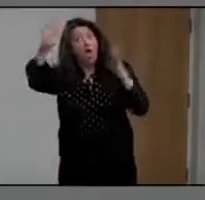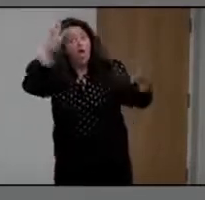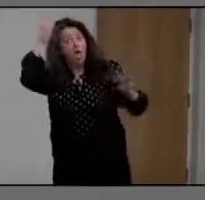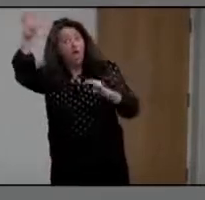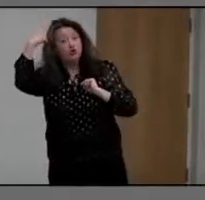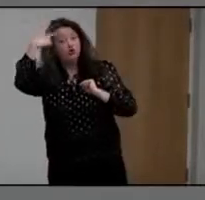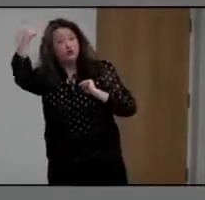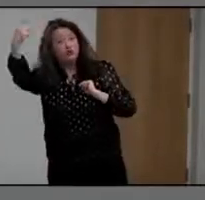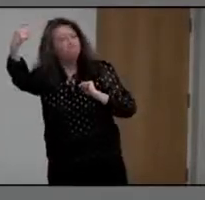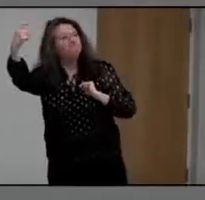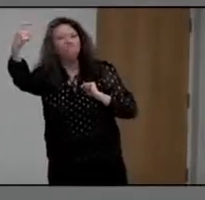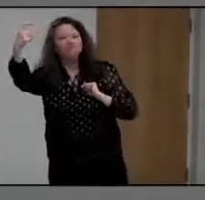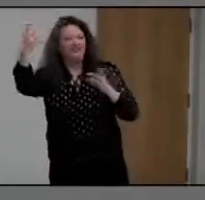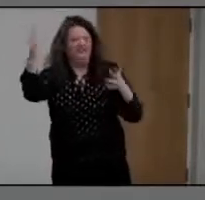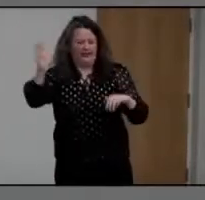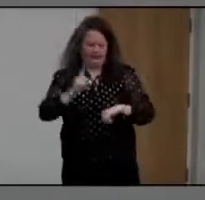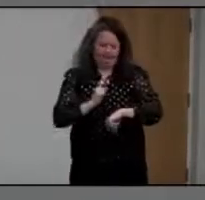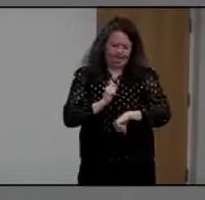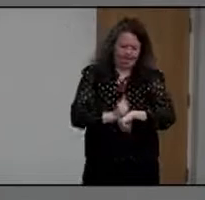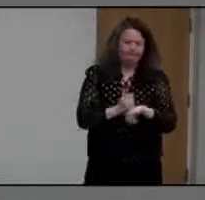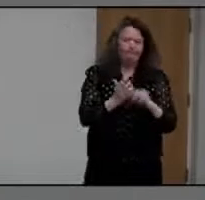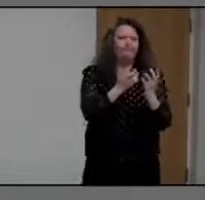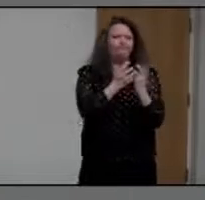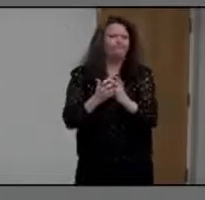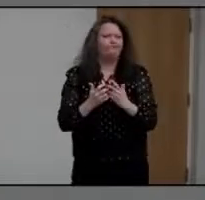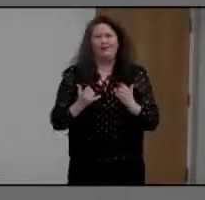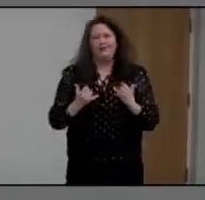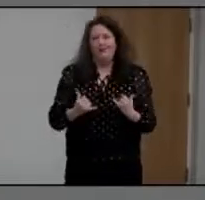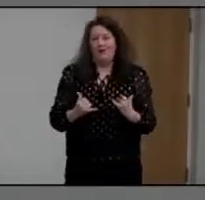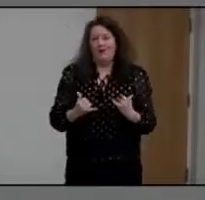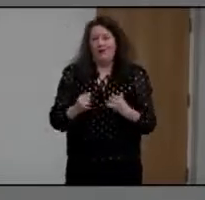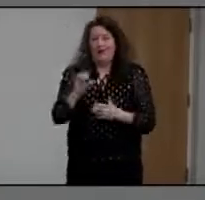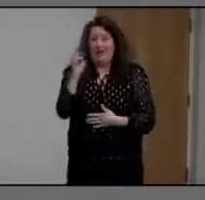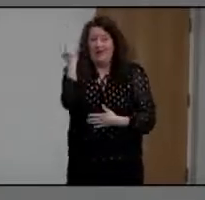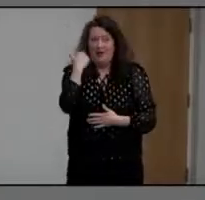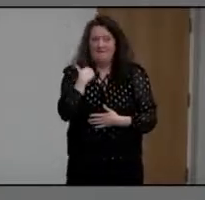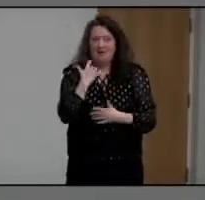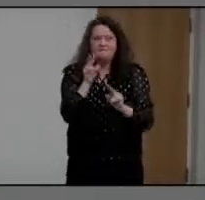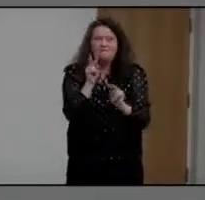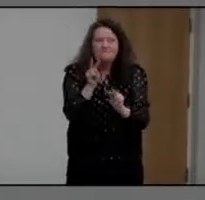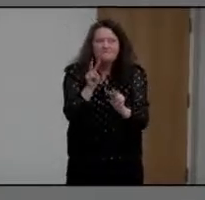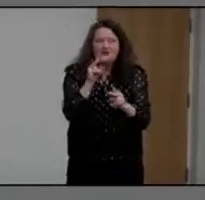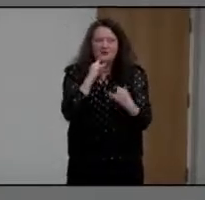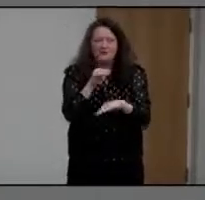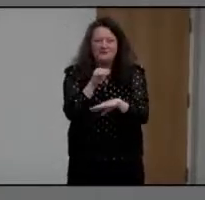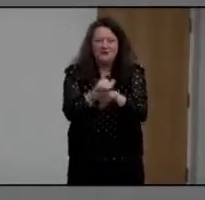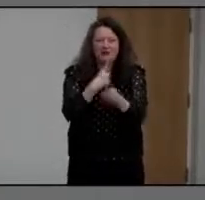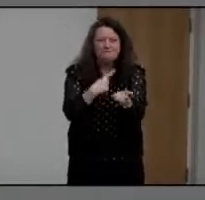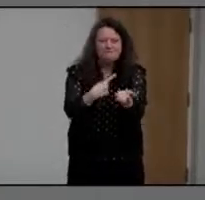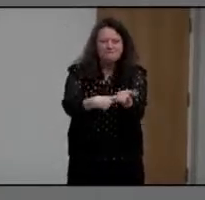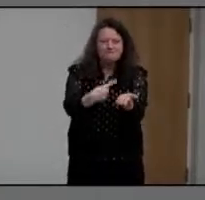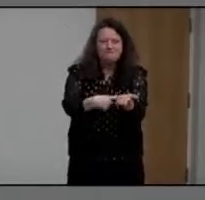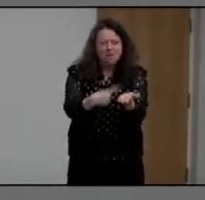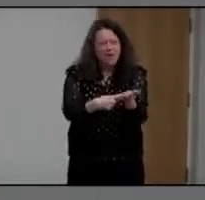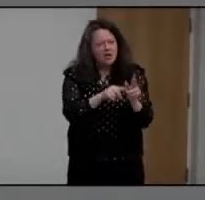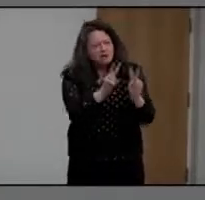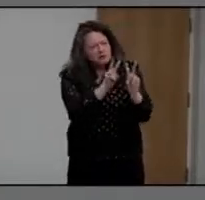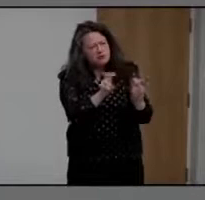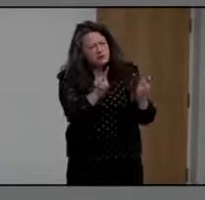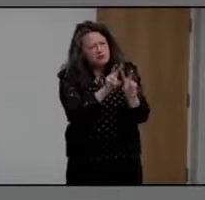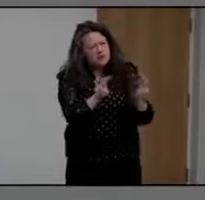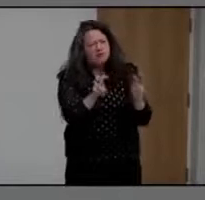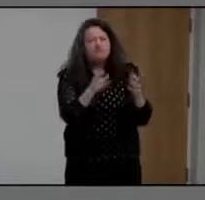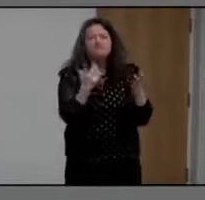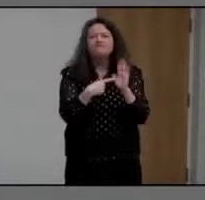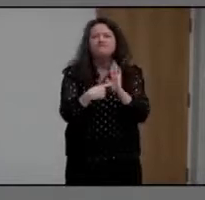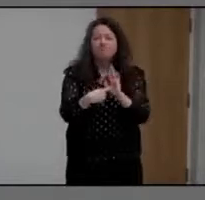is happening right now. That's why I'm excited for tonight's discussion as we consider questions such as how